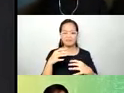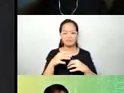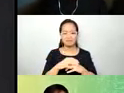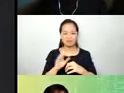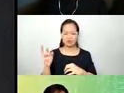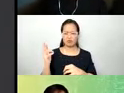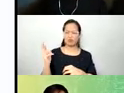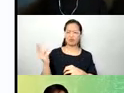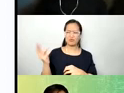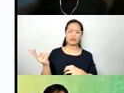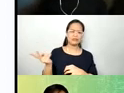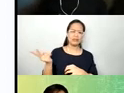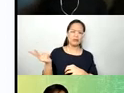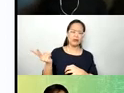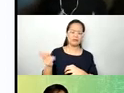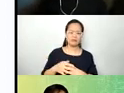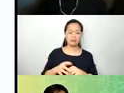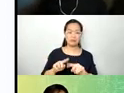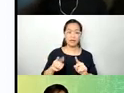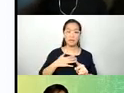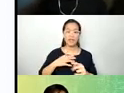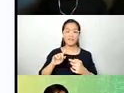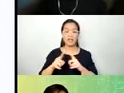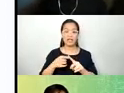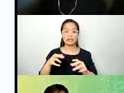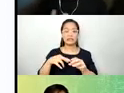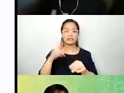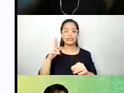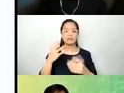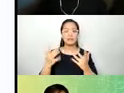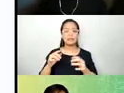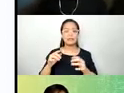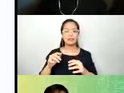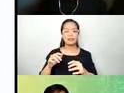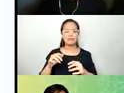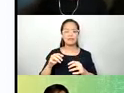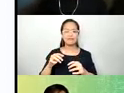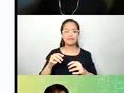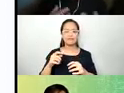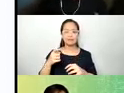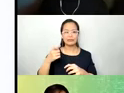And my friend's interpretation of the resignation might have been very different. Probably